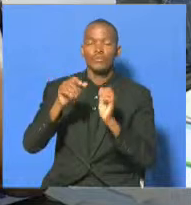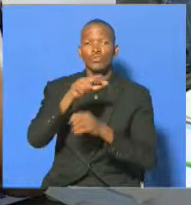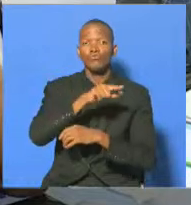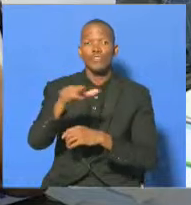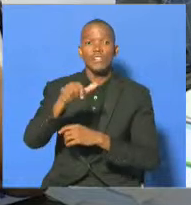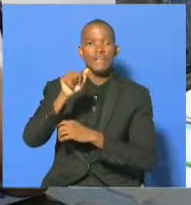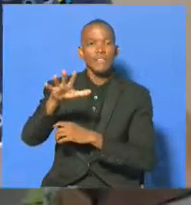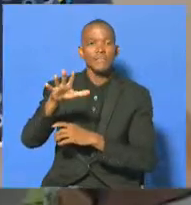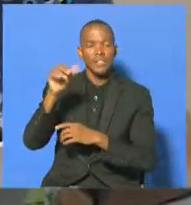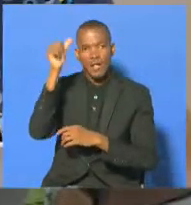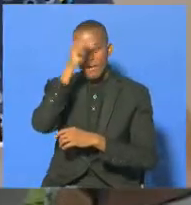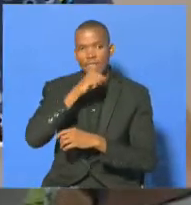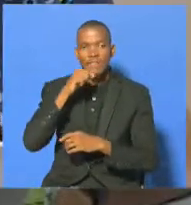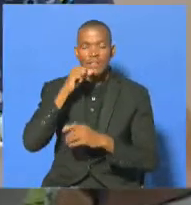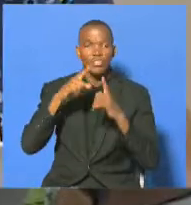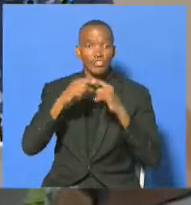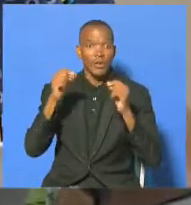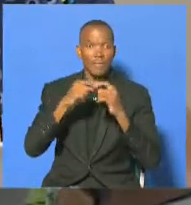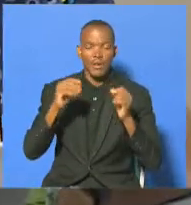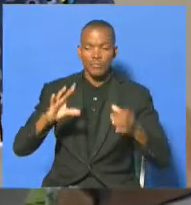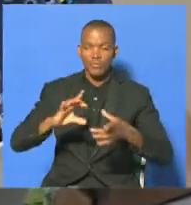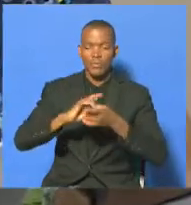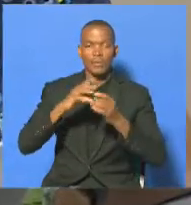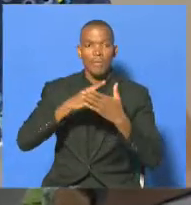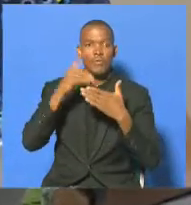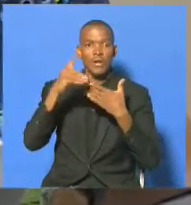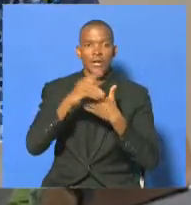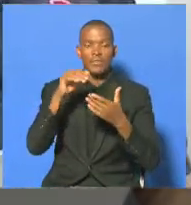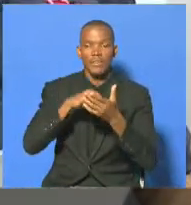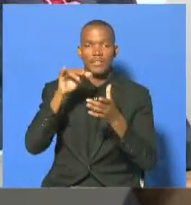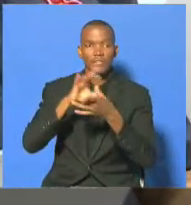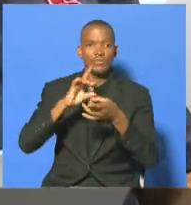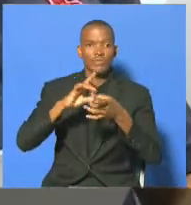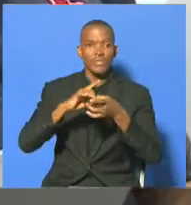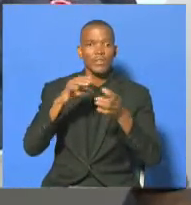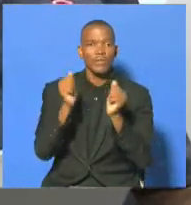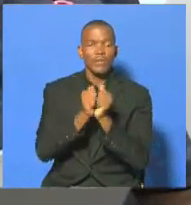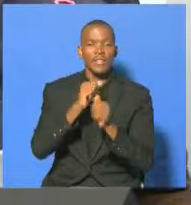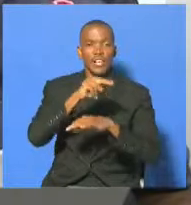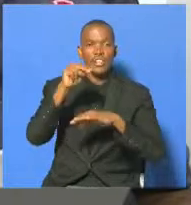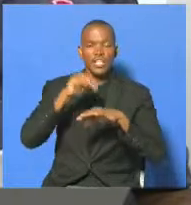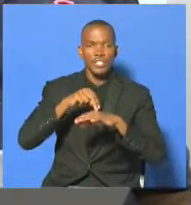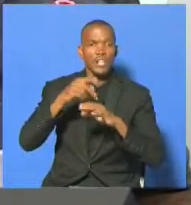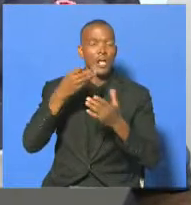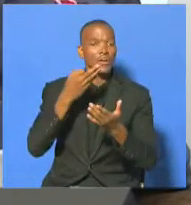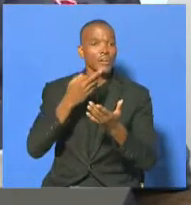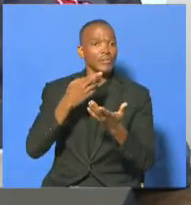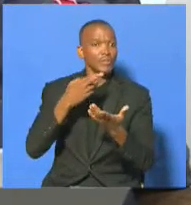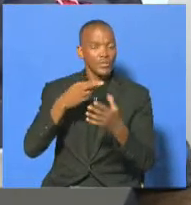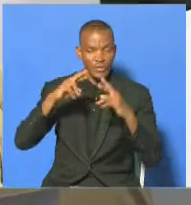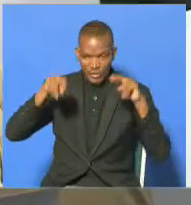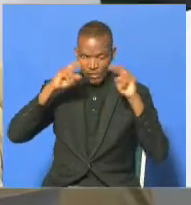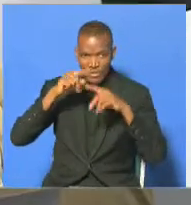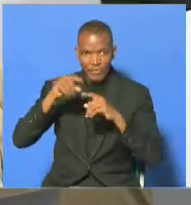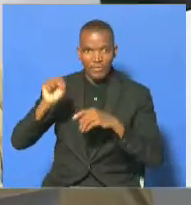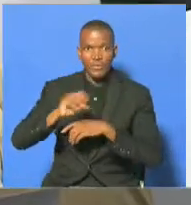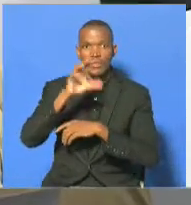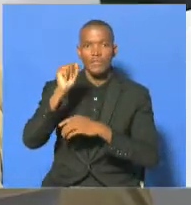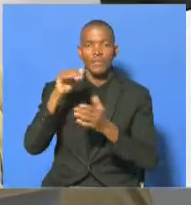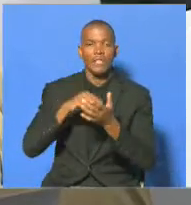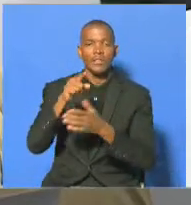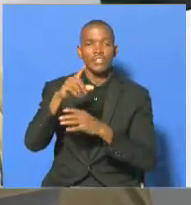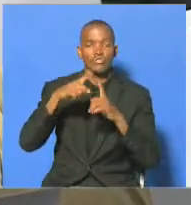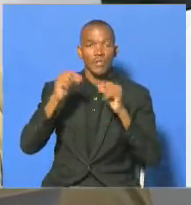2015, the Africa-Japan Collaborative Program is a partnership between the National Research Foundation of South Africa and